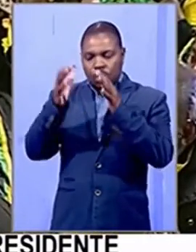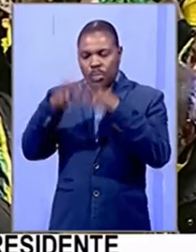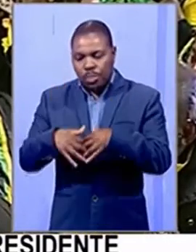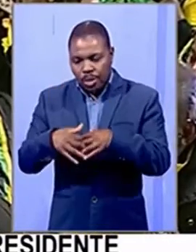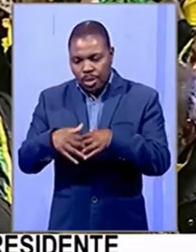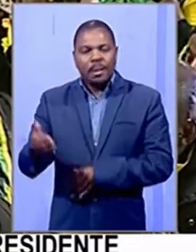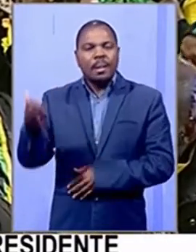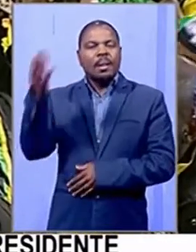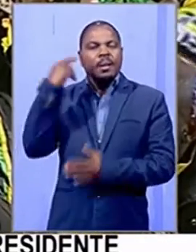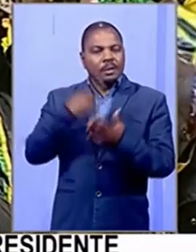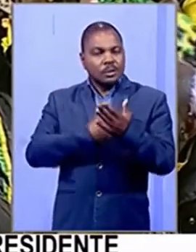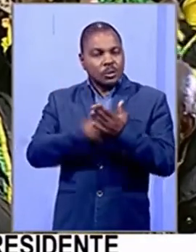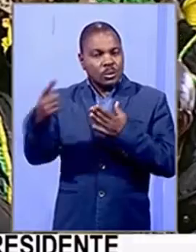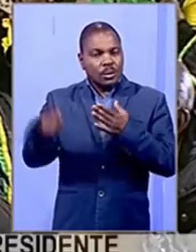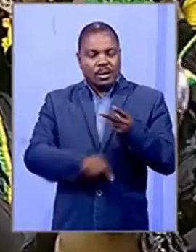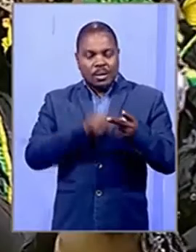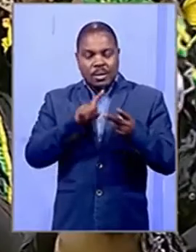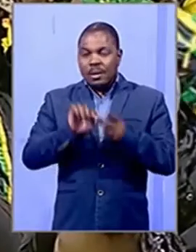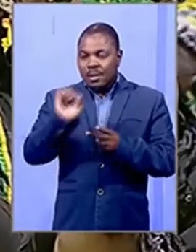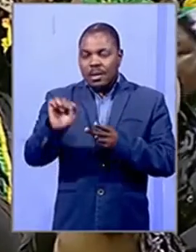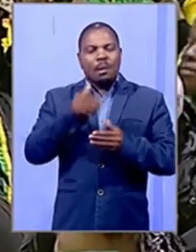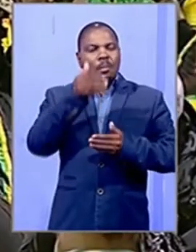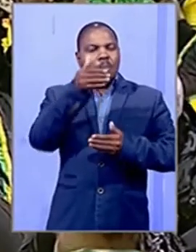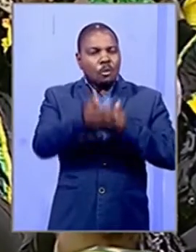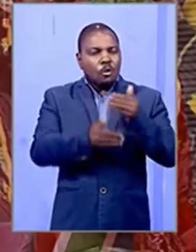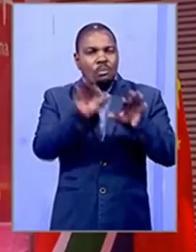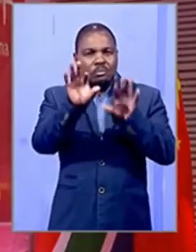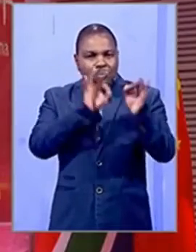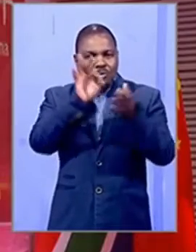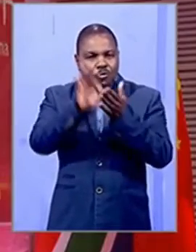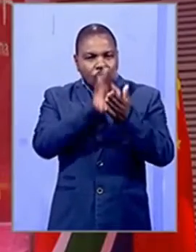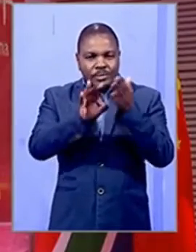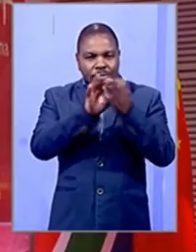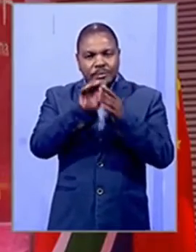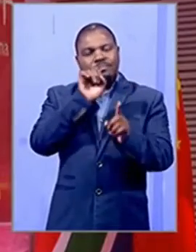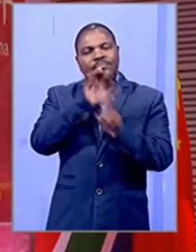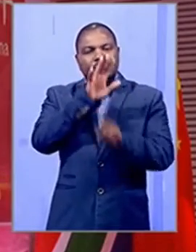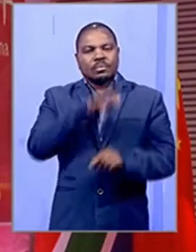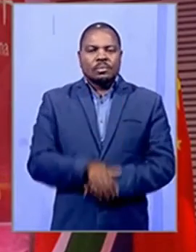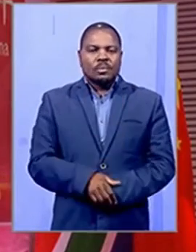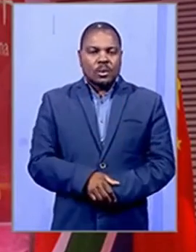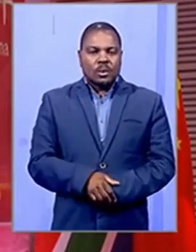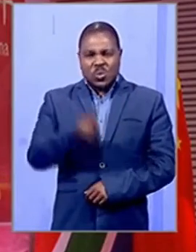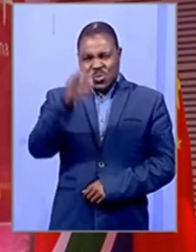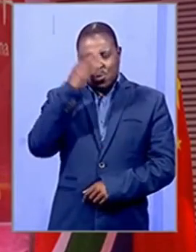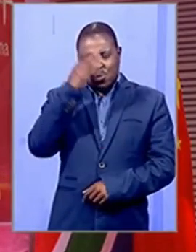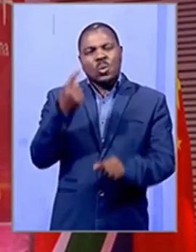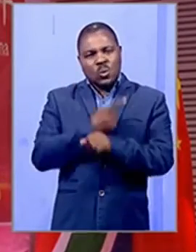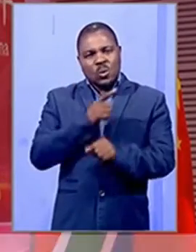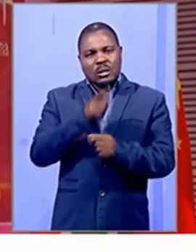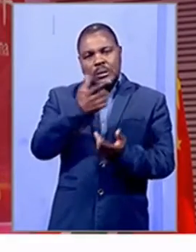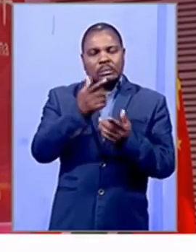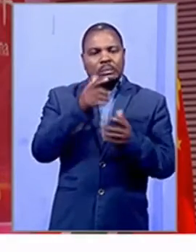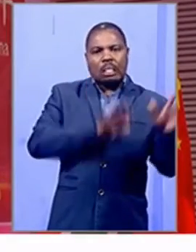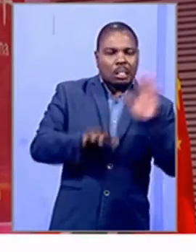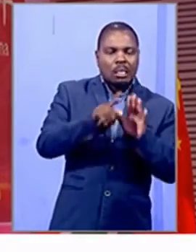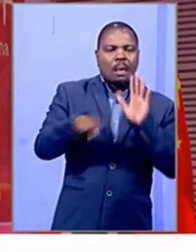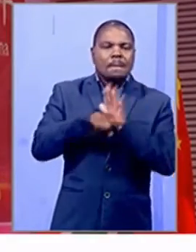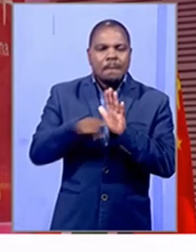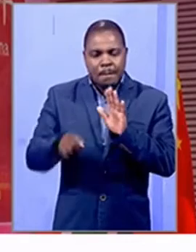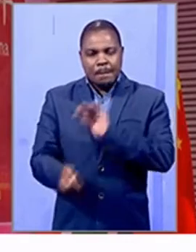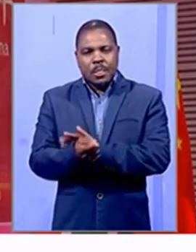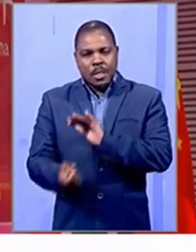e fetileng le go diegisa lenaane la go tlhopa bontlhopheng. As you know, there'll always be hiccups. And one of our challenges now